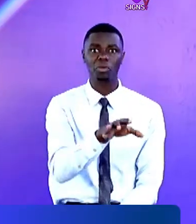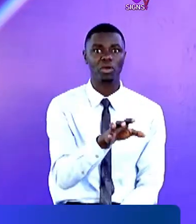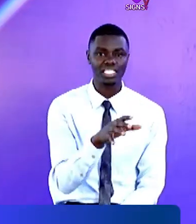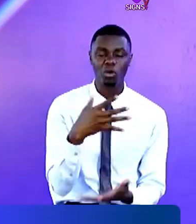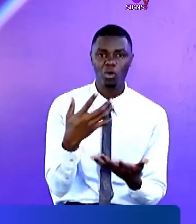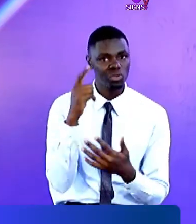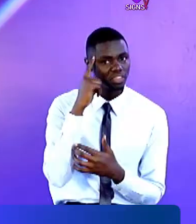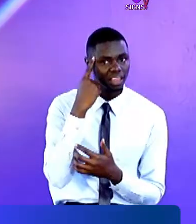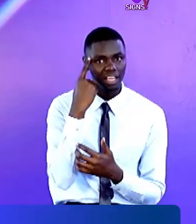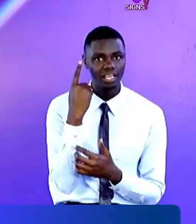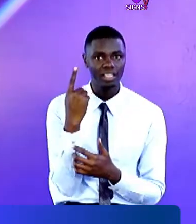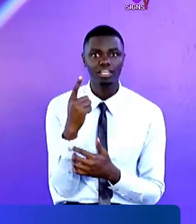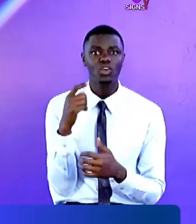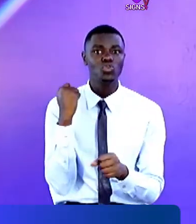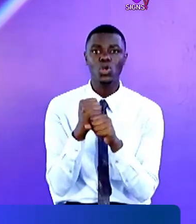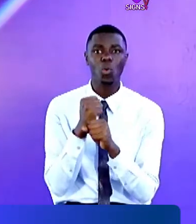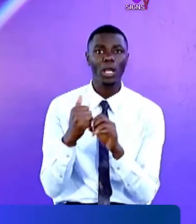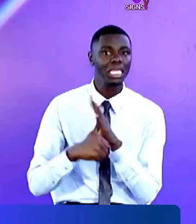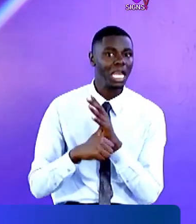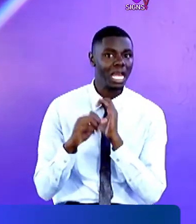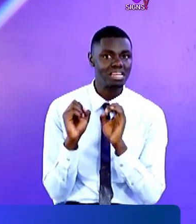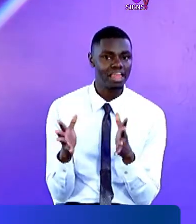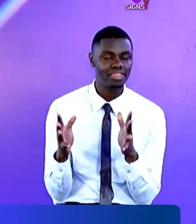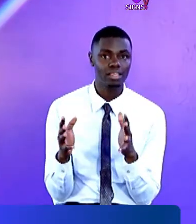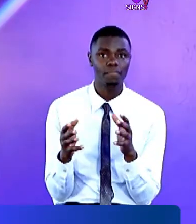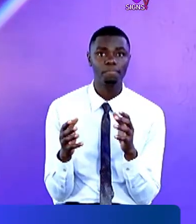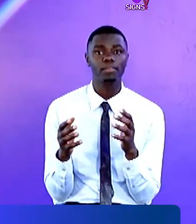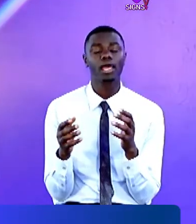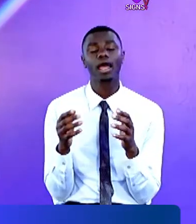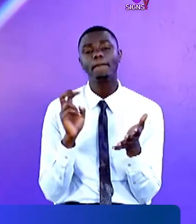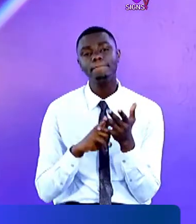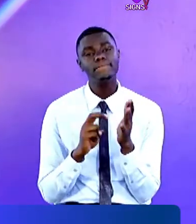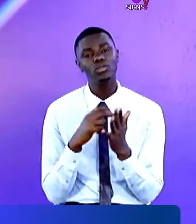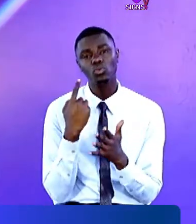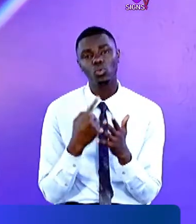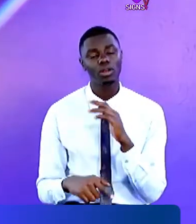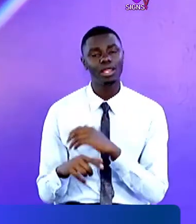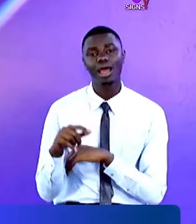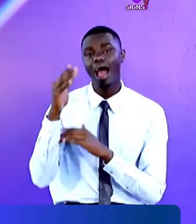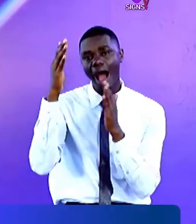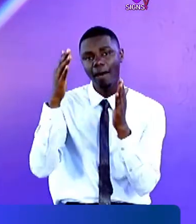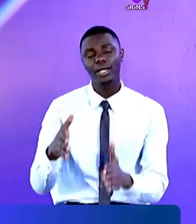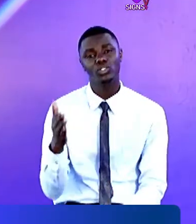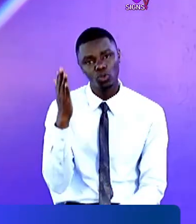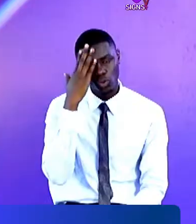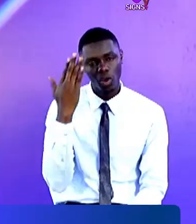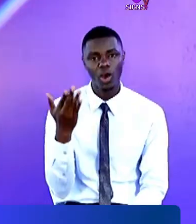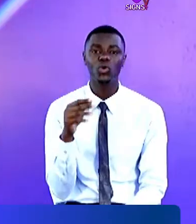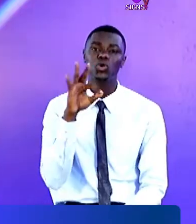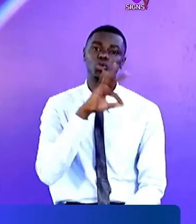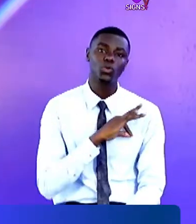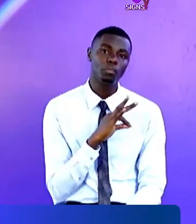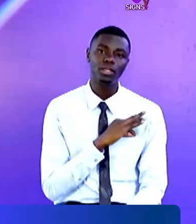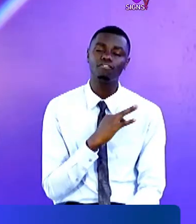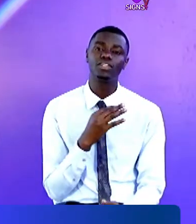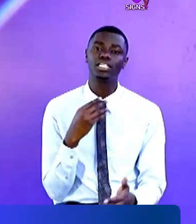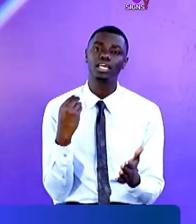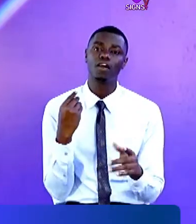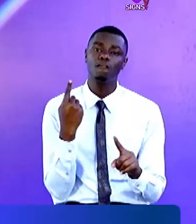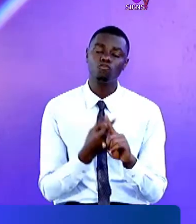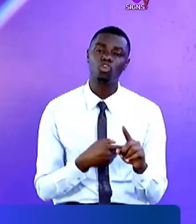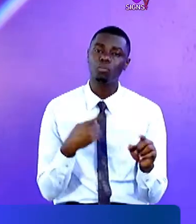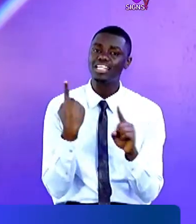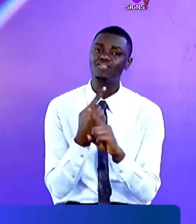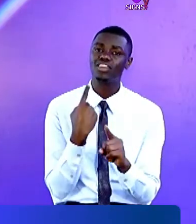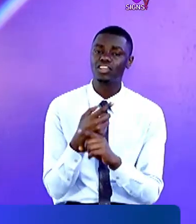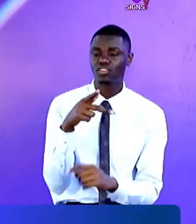you are thinking you are not working hard enough. It simply means somebody knows how to earn money from every Panadol. They did